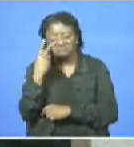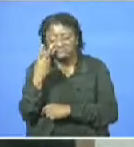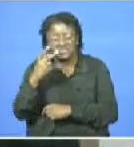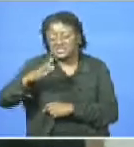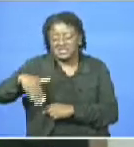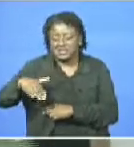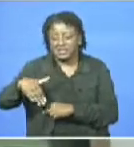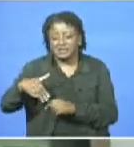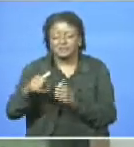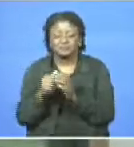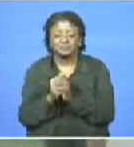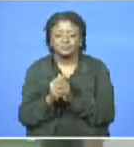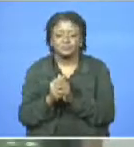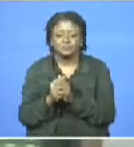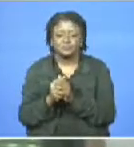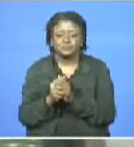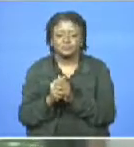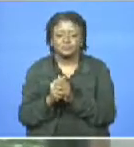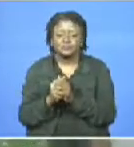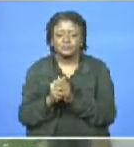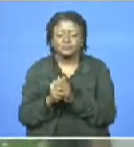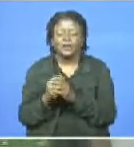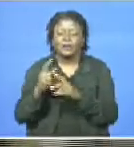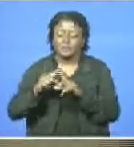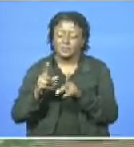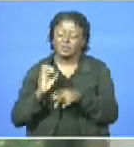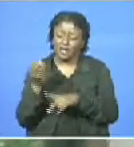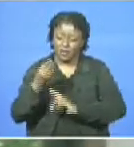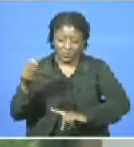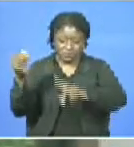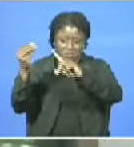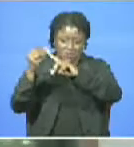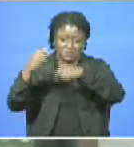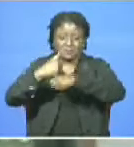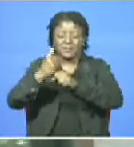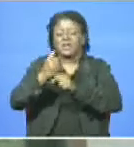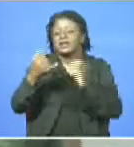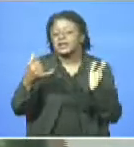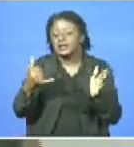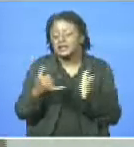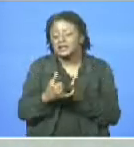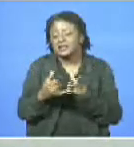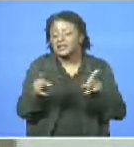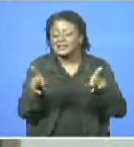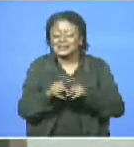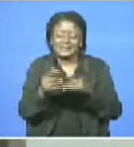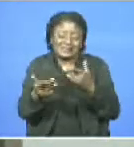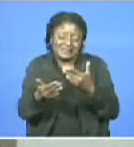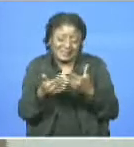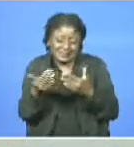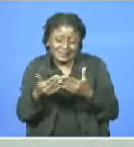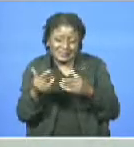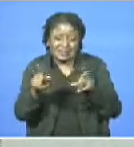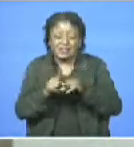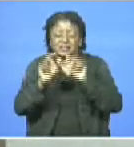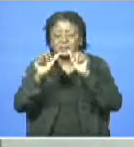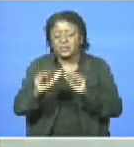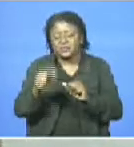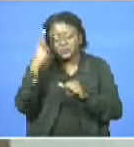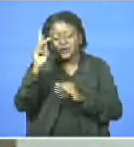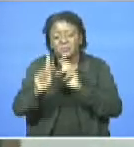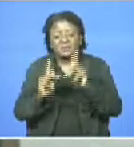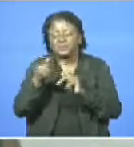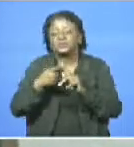yet. But our objective is to make it as easy as possible for people